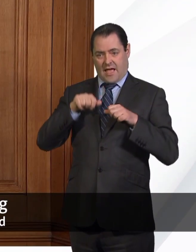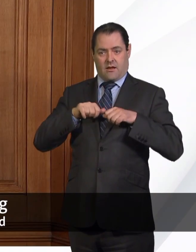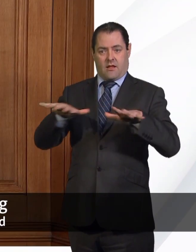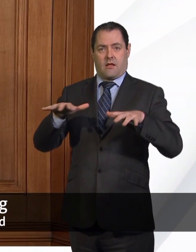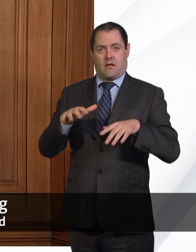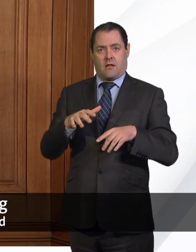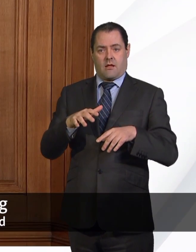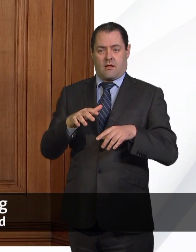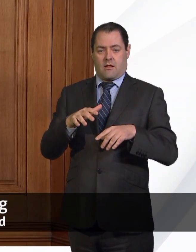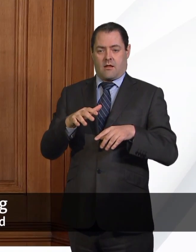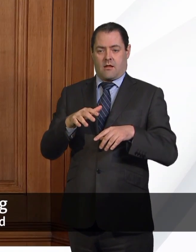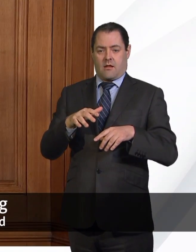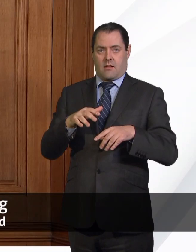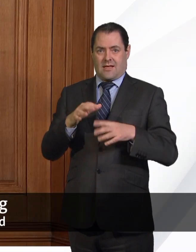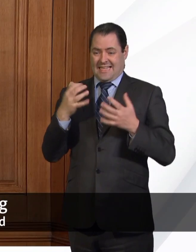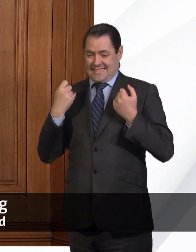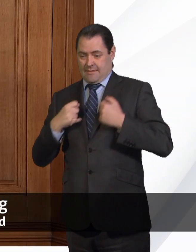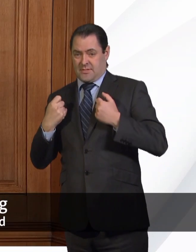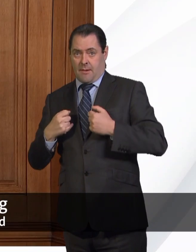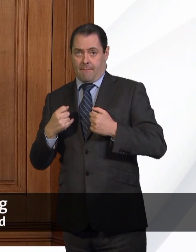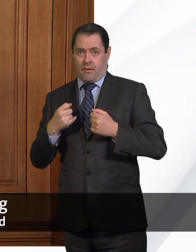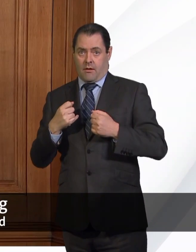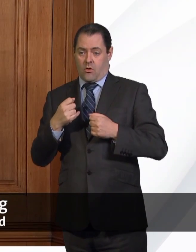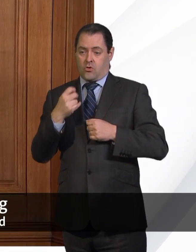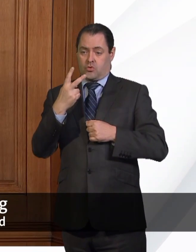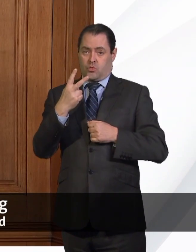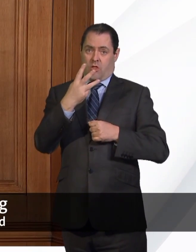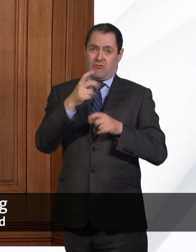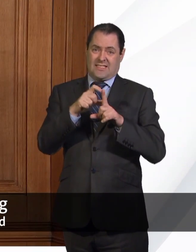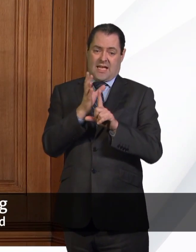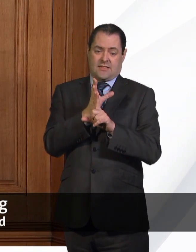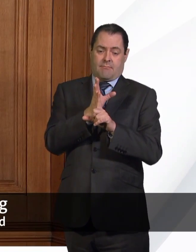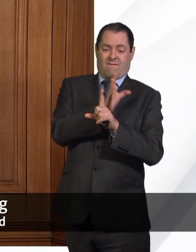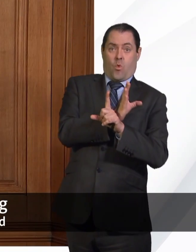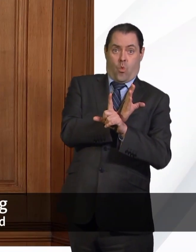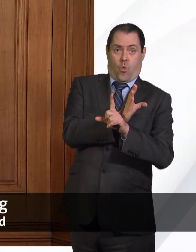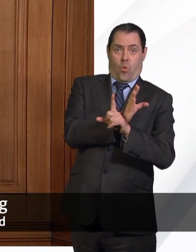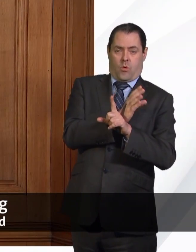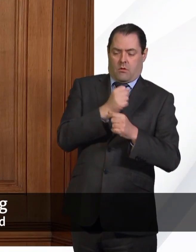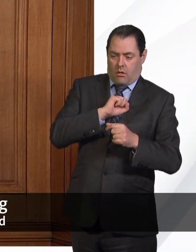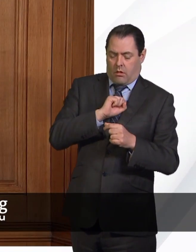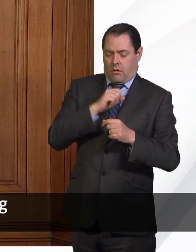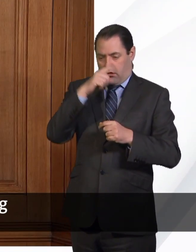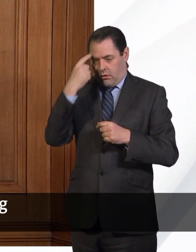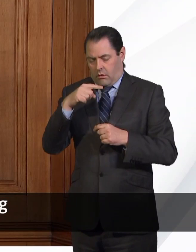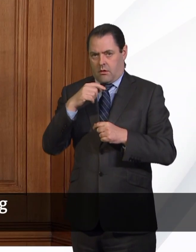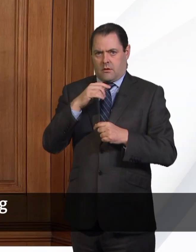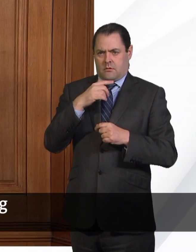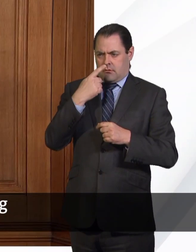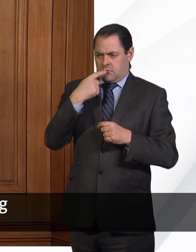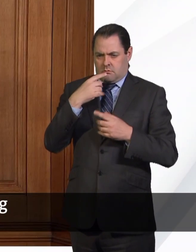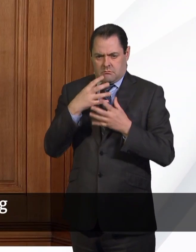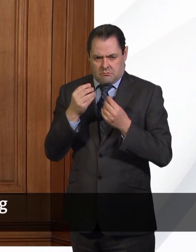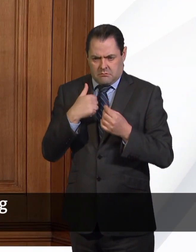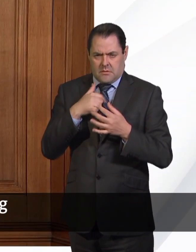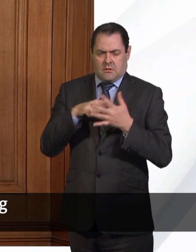3 days before people get symptoms, and maximally infectious just around the time they get symptoms. And so therefore, picking up the people who actually